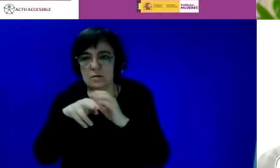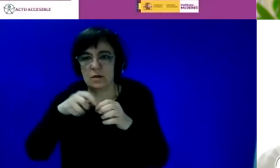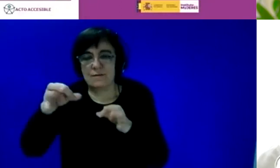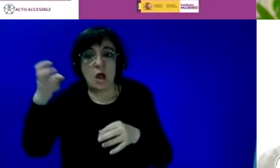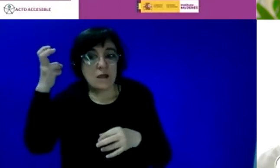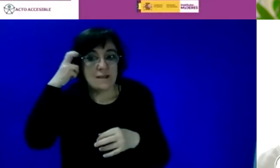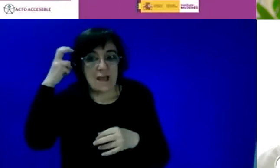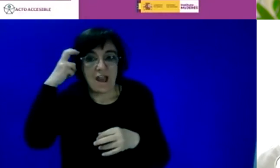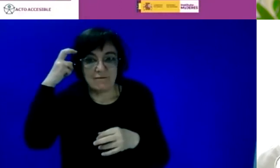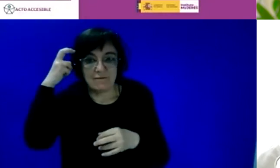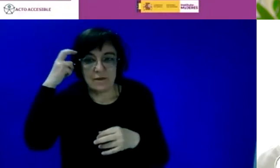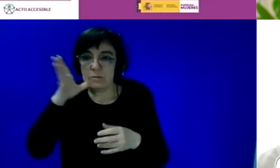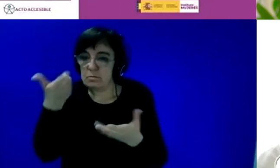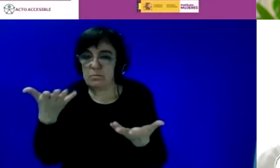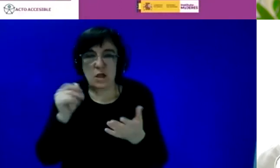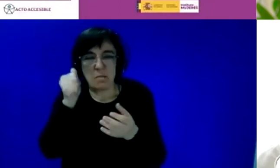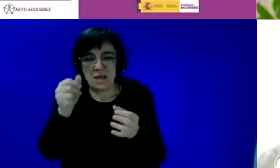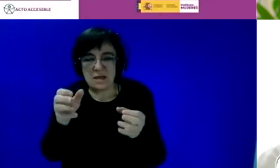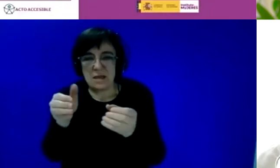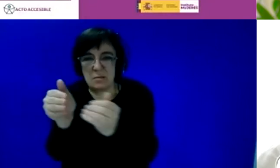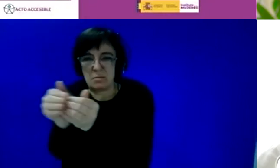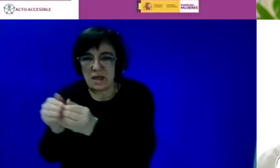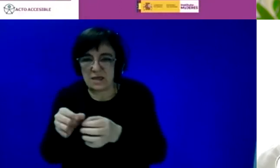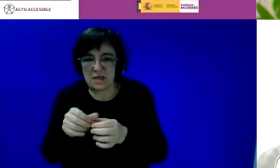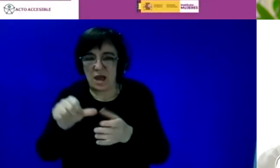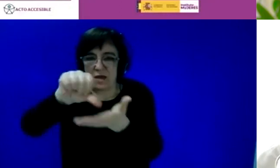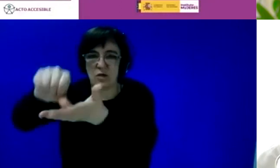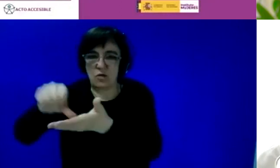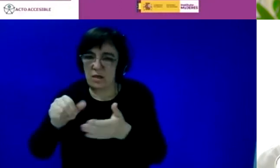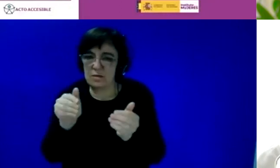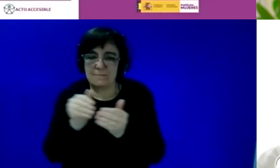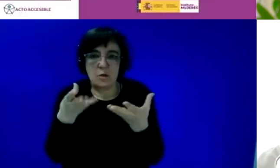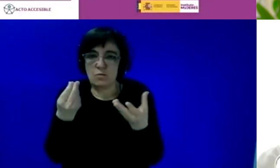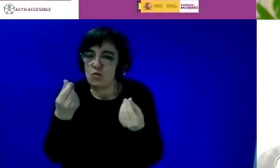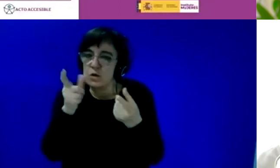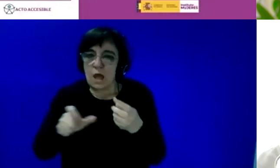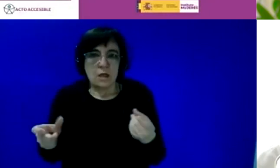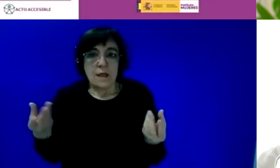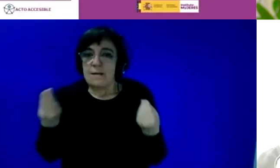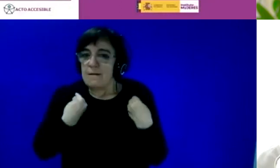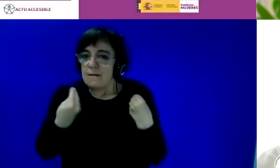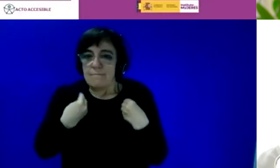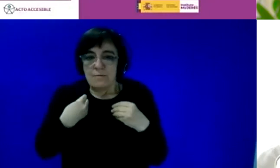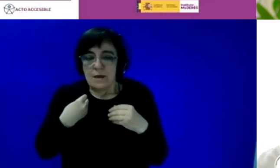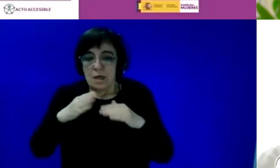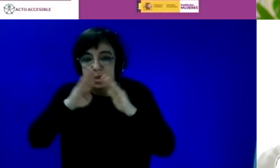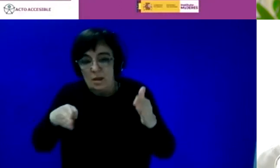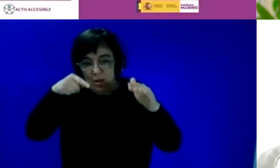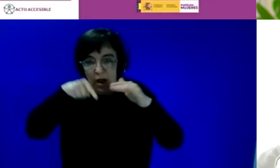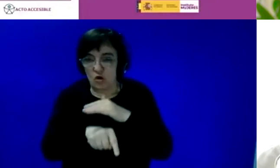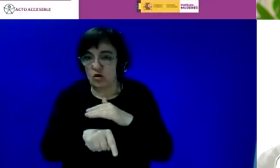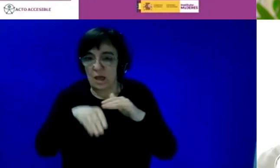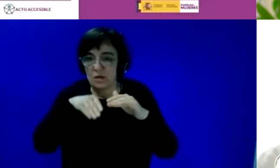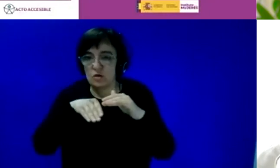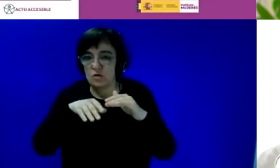highlighting that in Kyiv there are resources, but in smaller cities, many